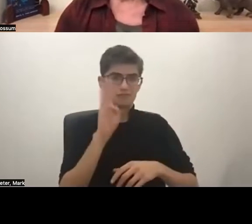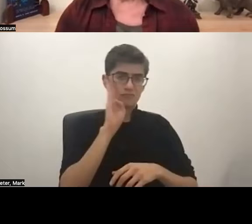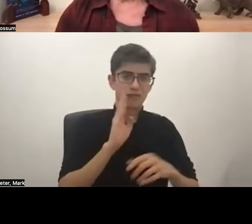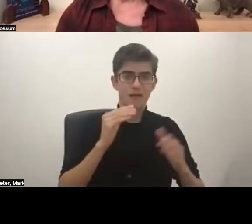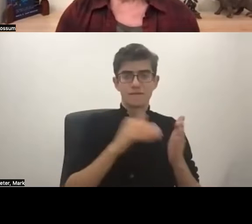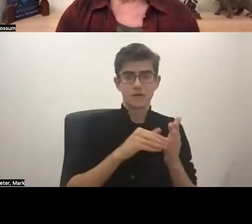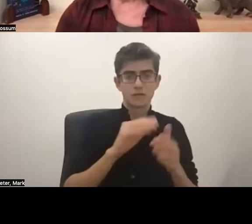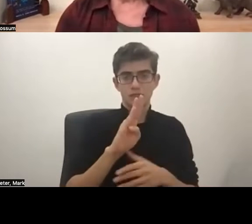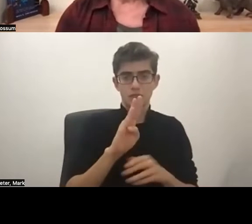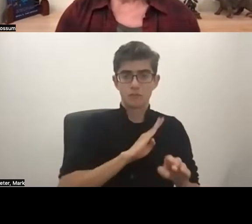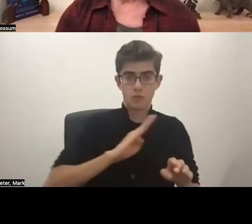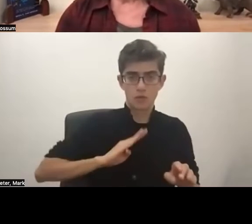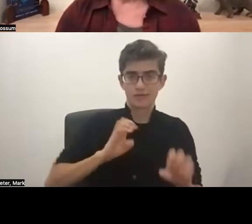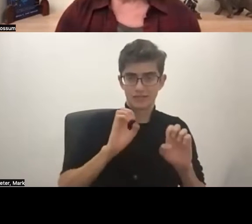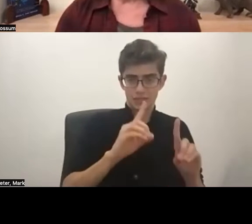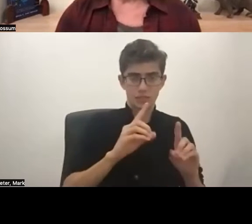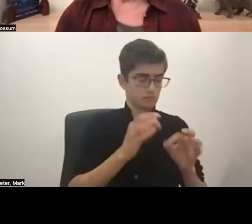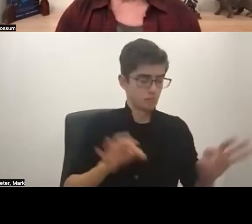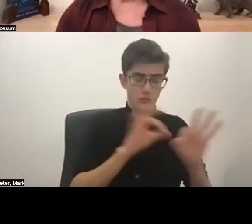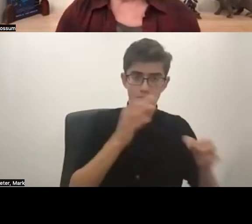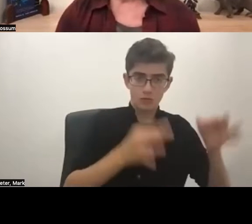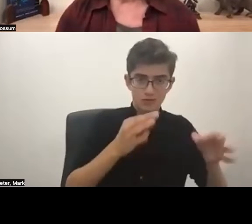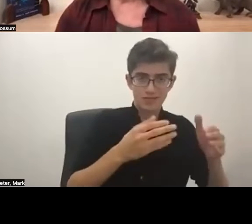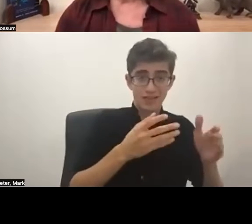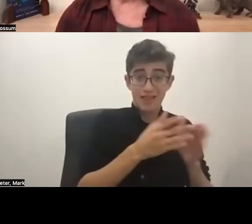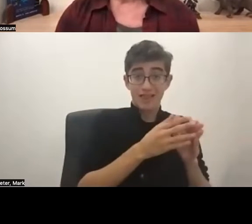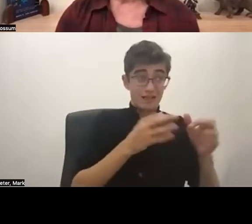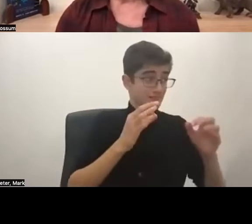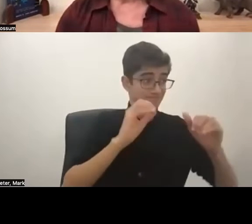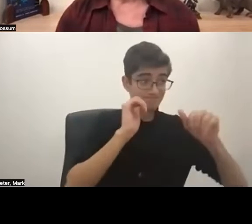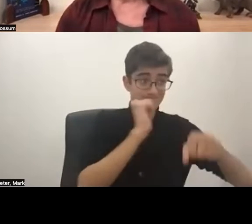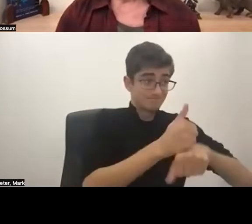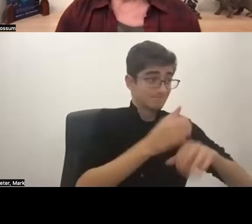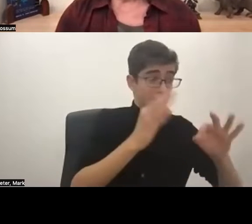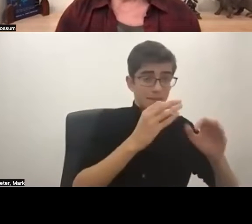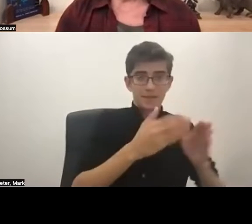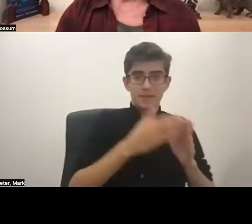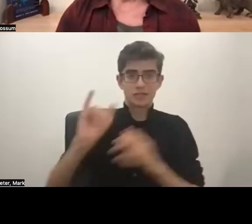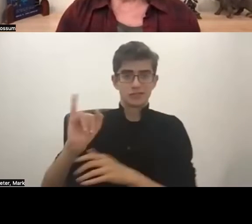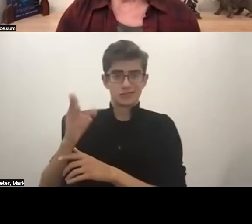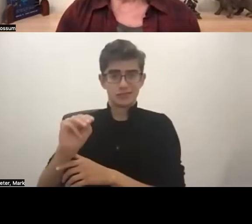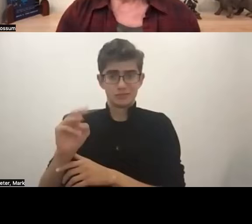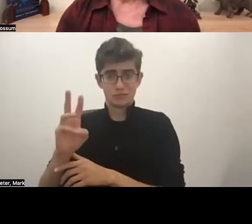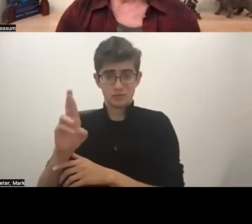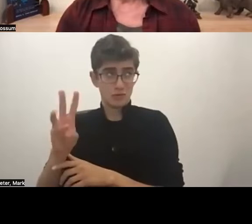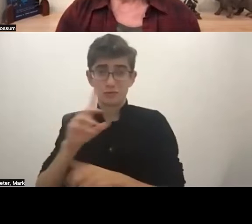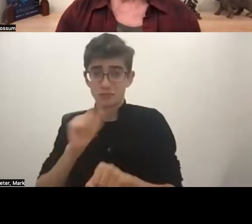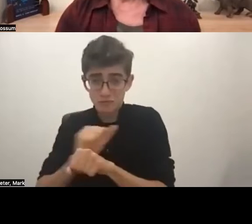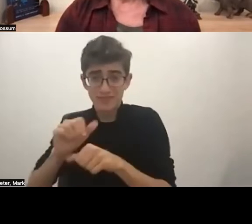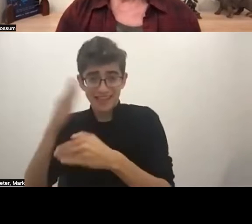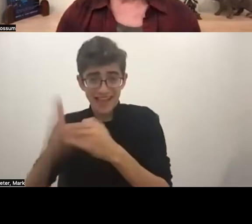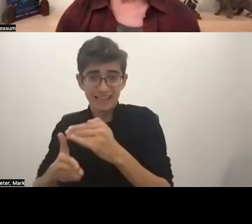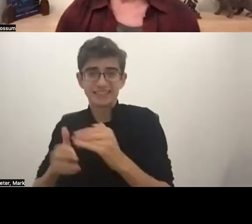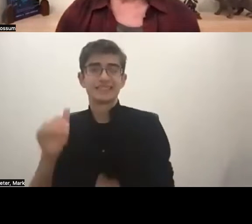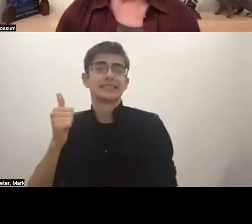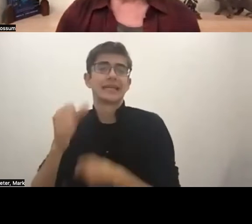actual dismantling of Jim Crow in the South, which took over a decade of organizing and struggle and advocacy by advocates to